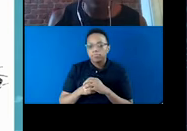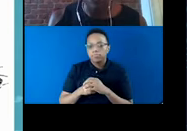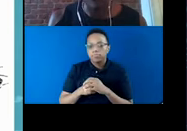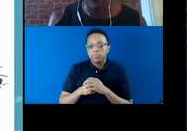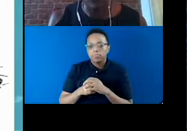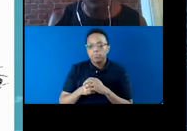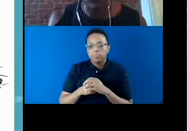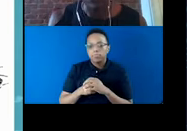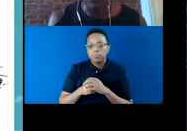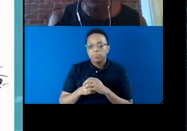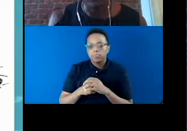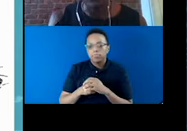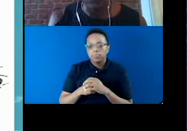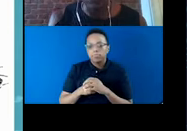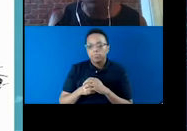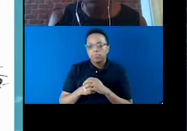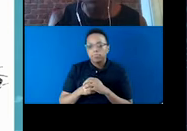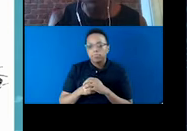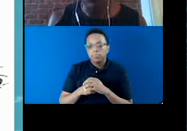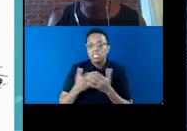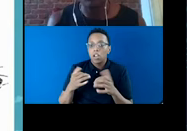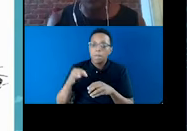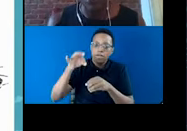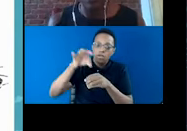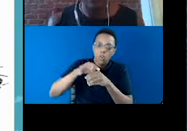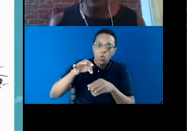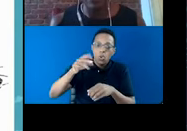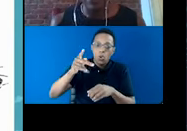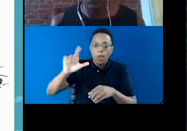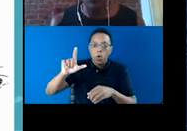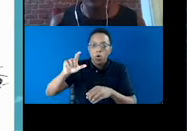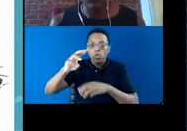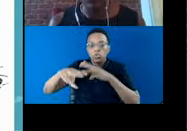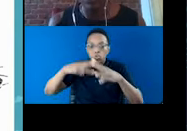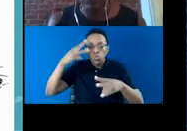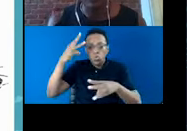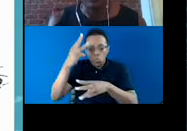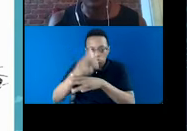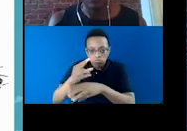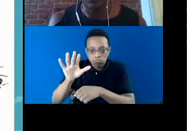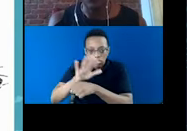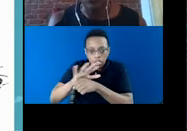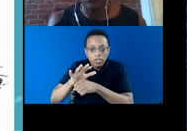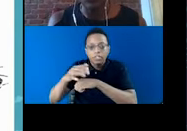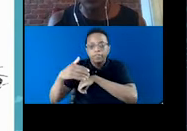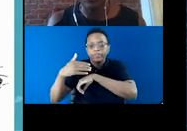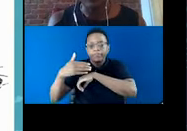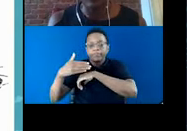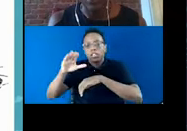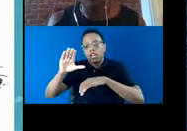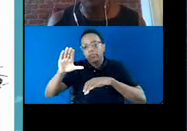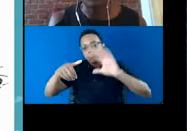And what I would like for you to do is to vote in the poll, the world, region, or continent, or the countries in where